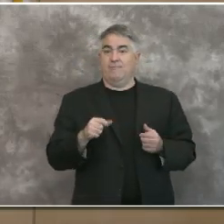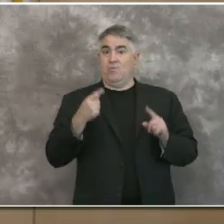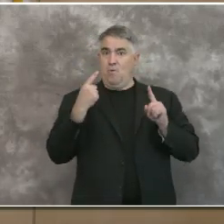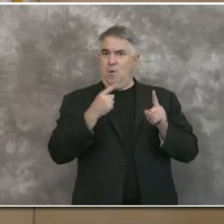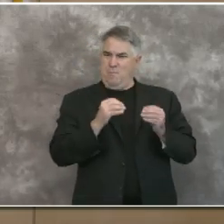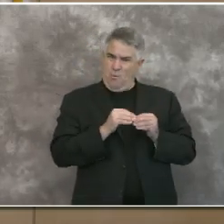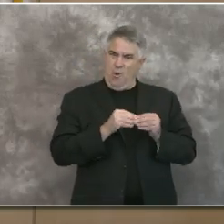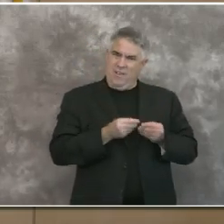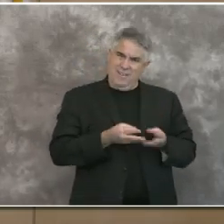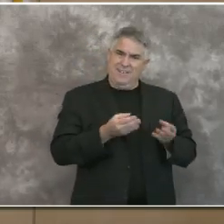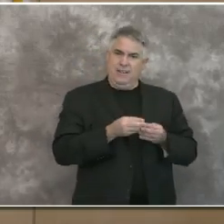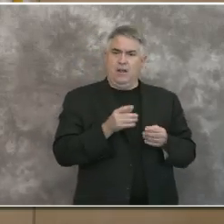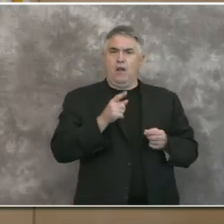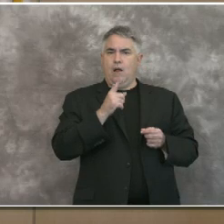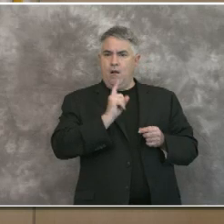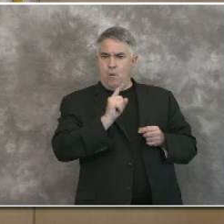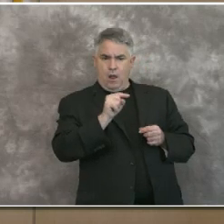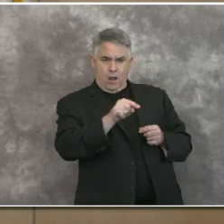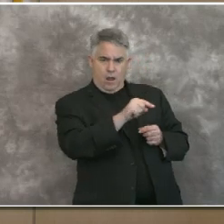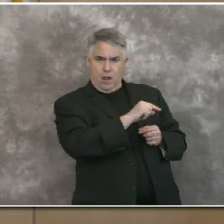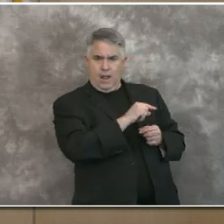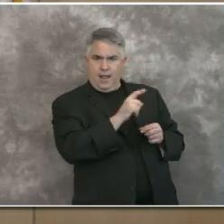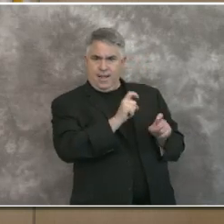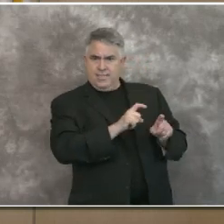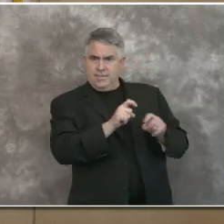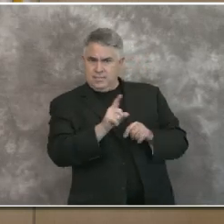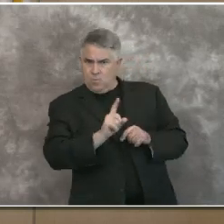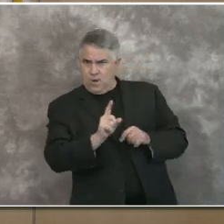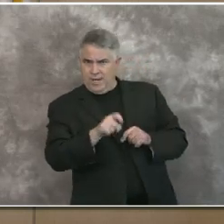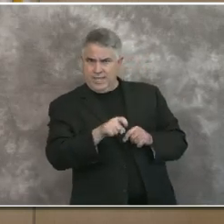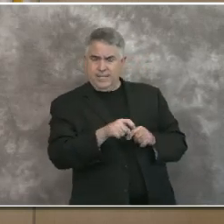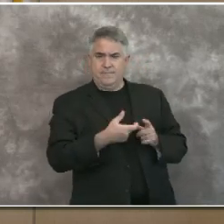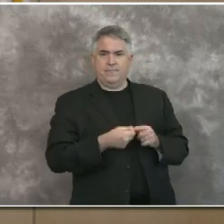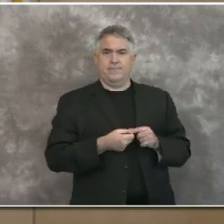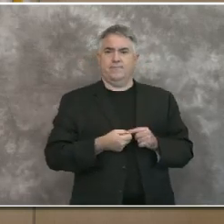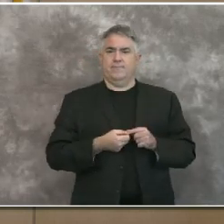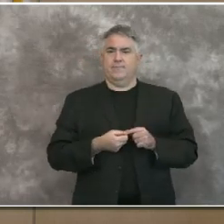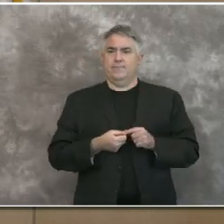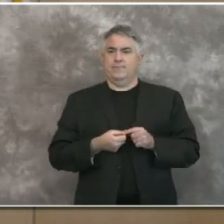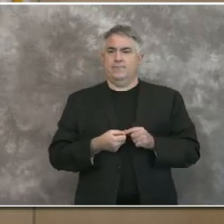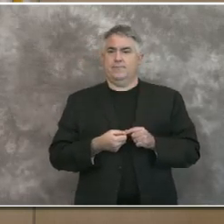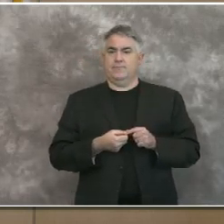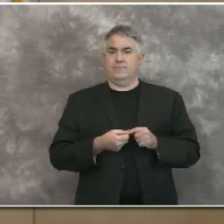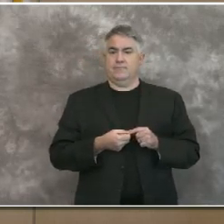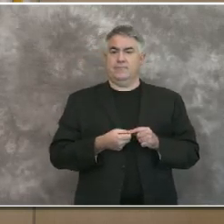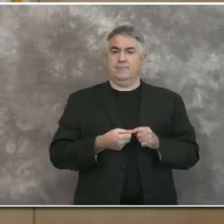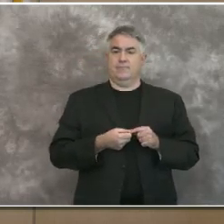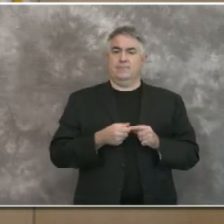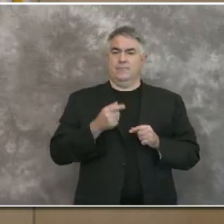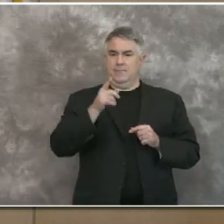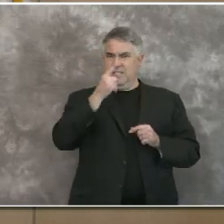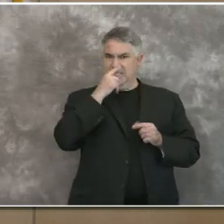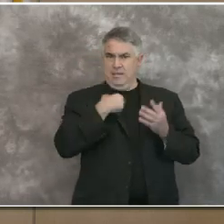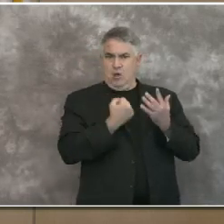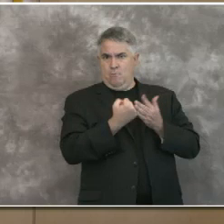identify who should be tested. So as you may be aware, if you've seen our priority